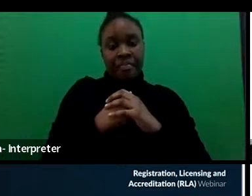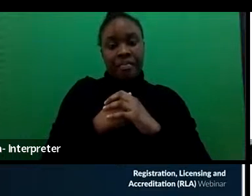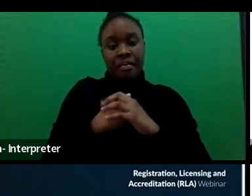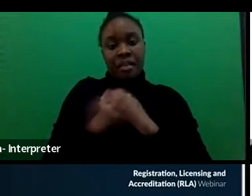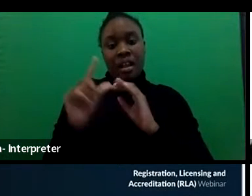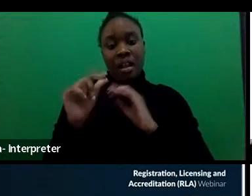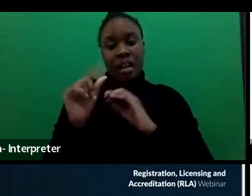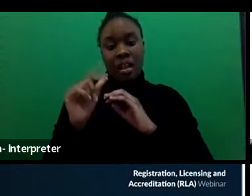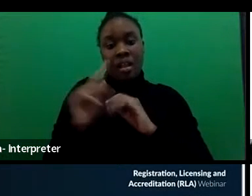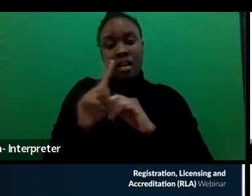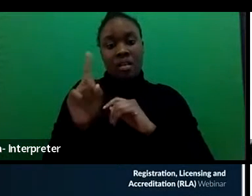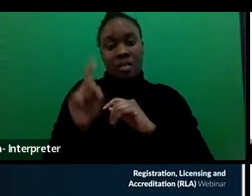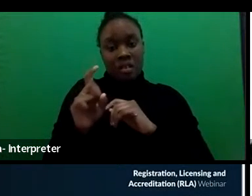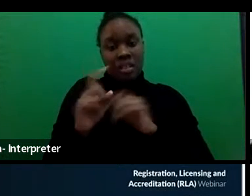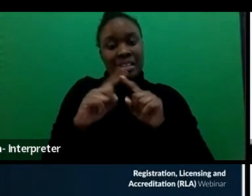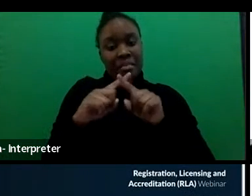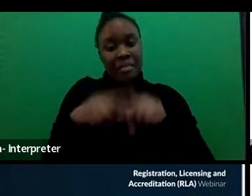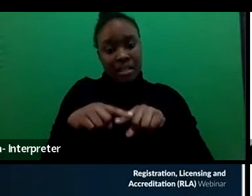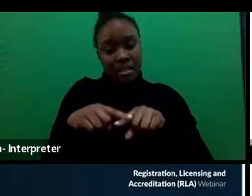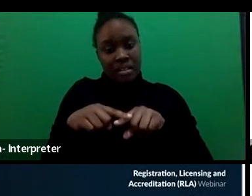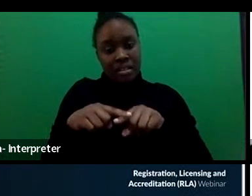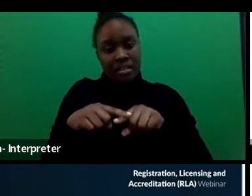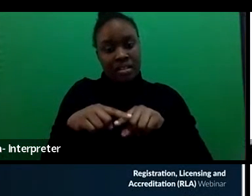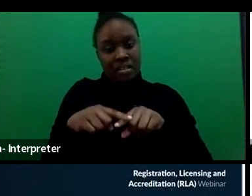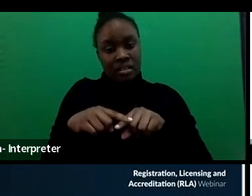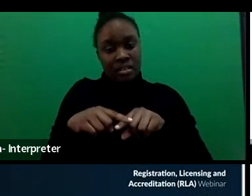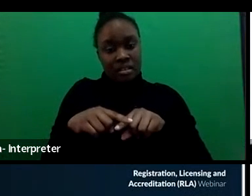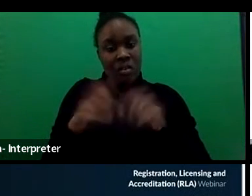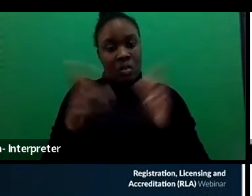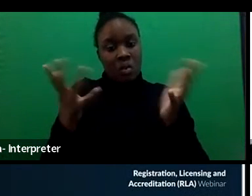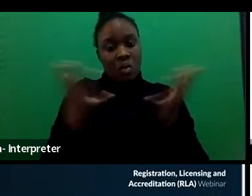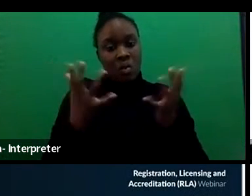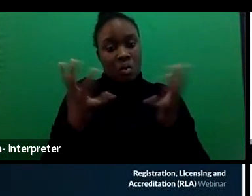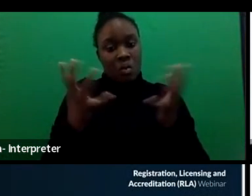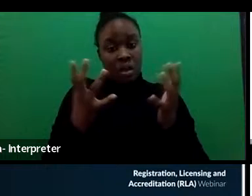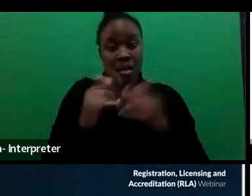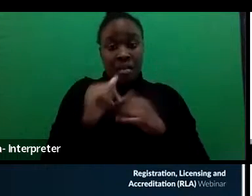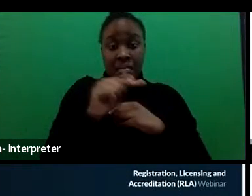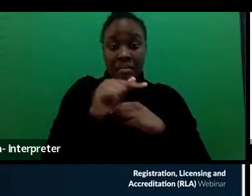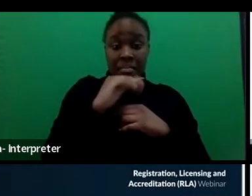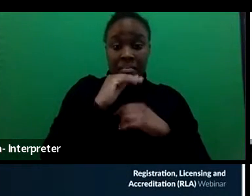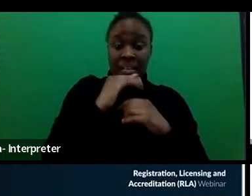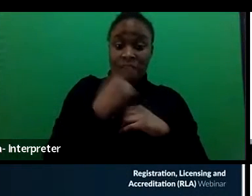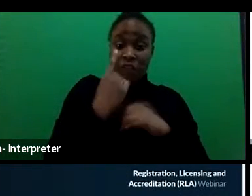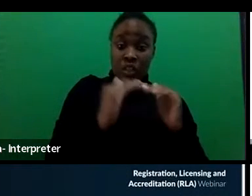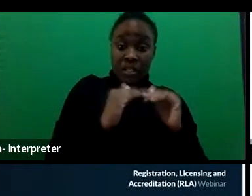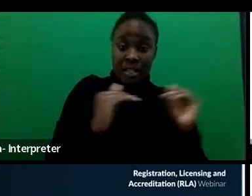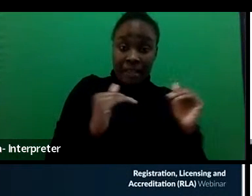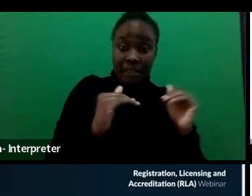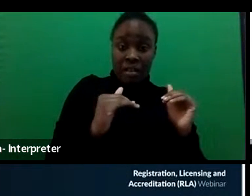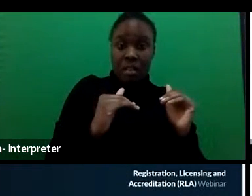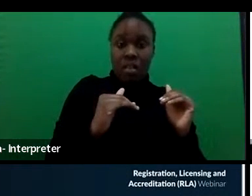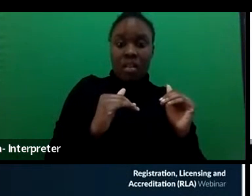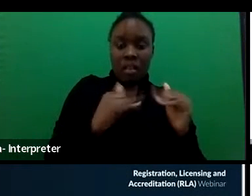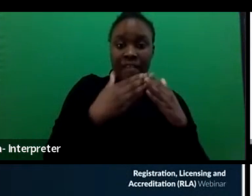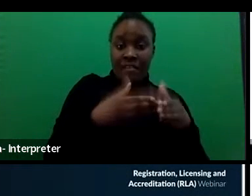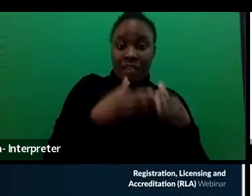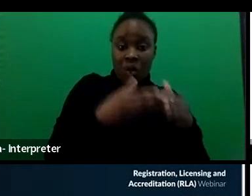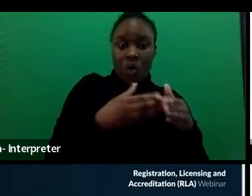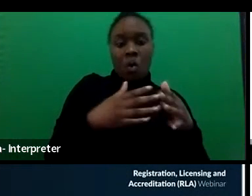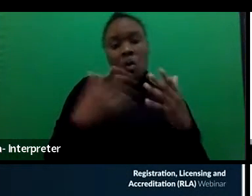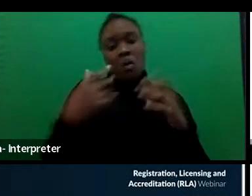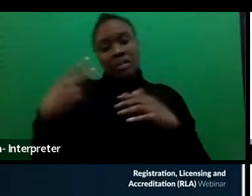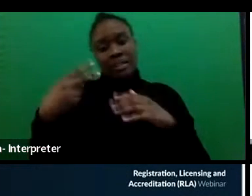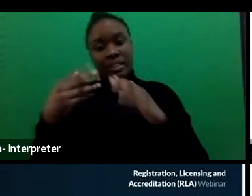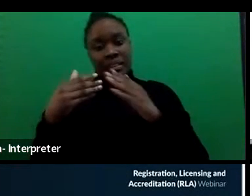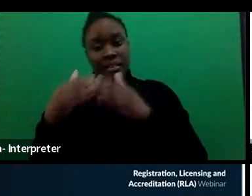question. It depends as freight forwarder whether you are classified as a first level or a second level freight forwarder. In short, first